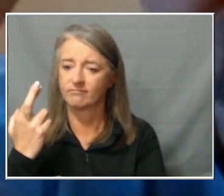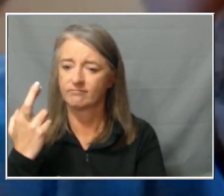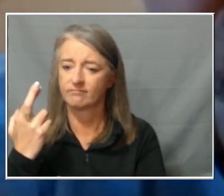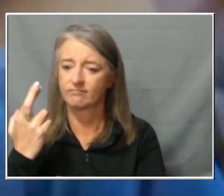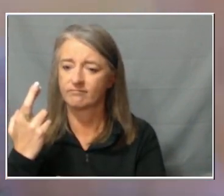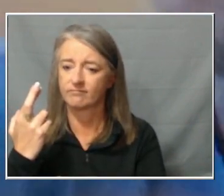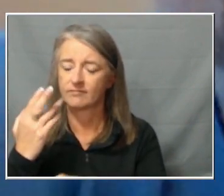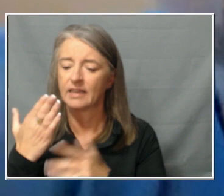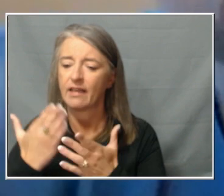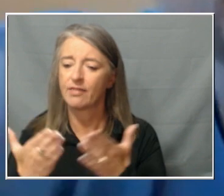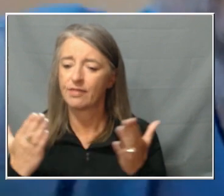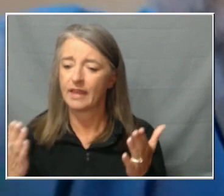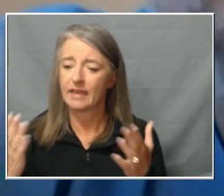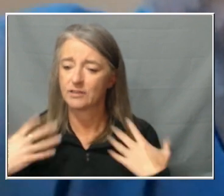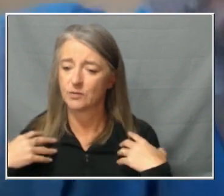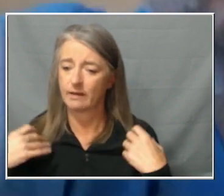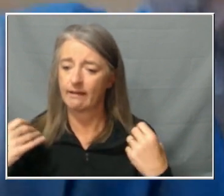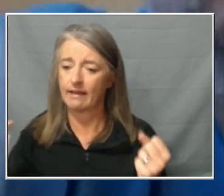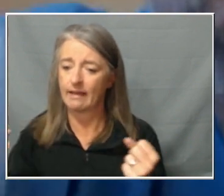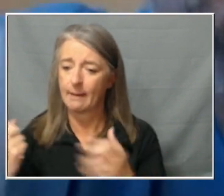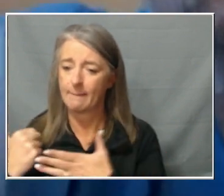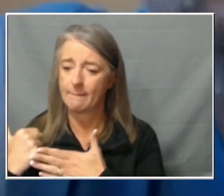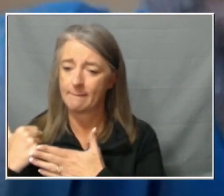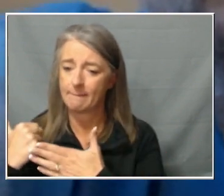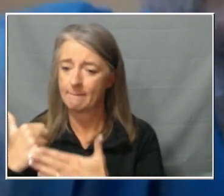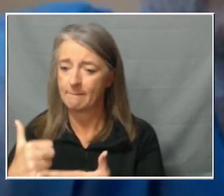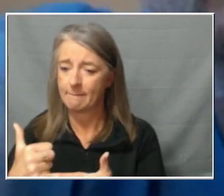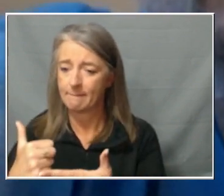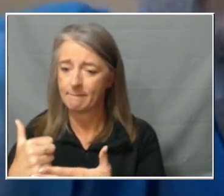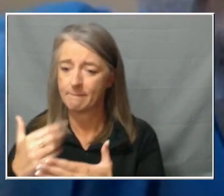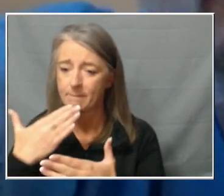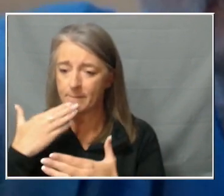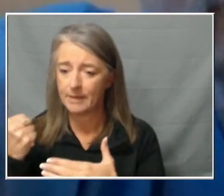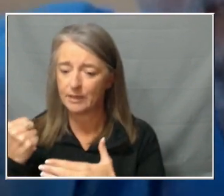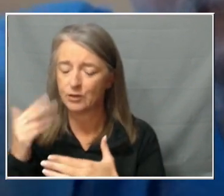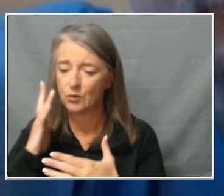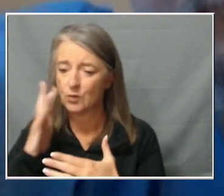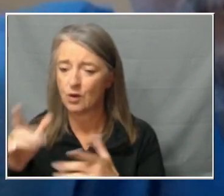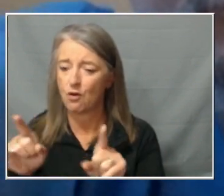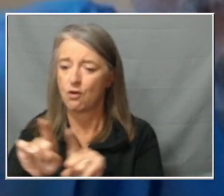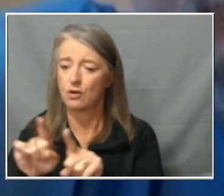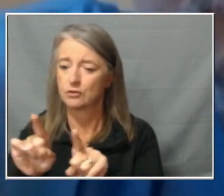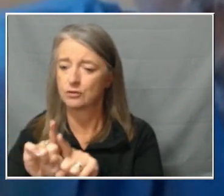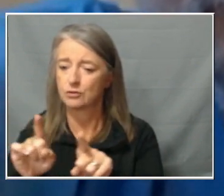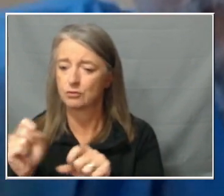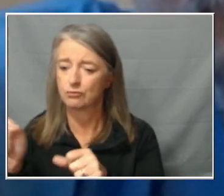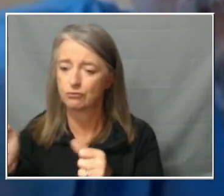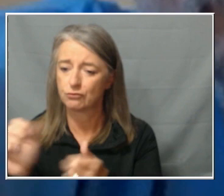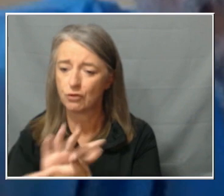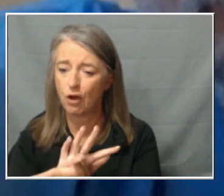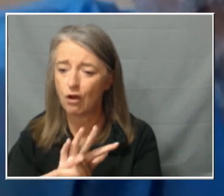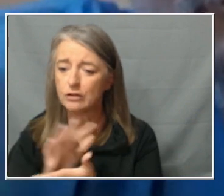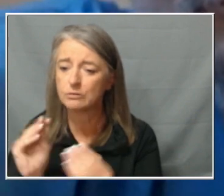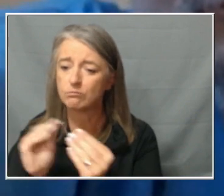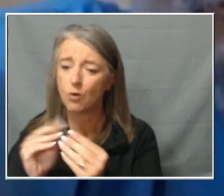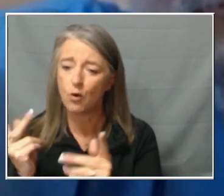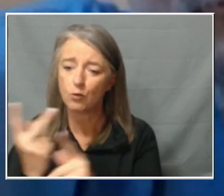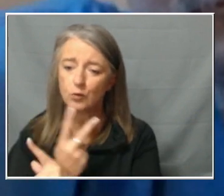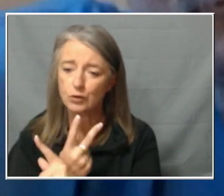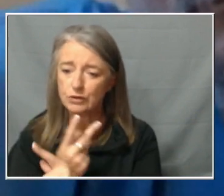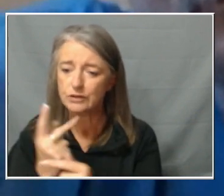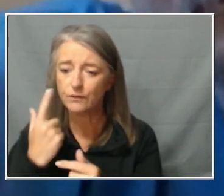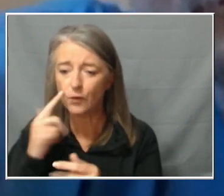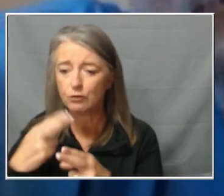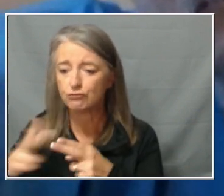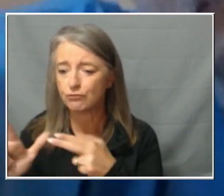the things that are going to heal him and that are going to make him better are also going to make him worse in a way for a